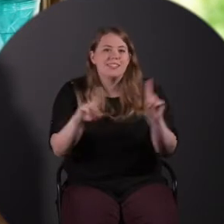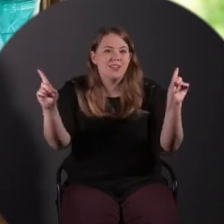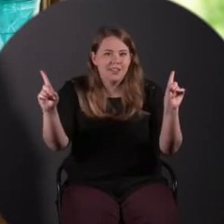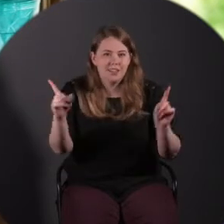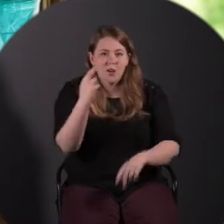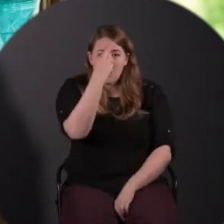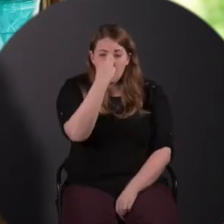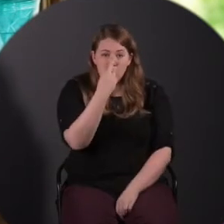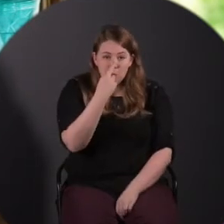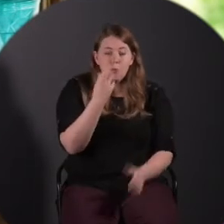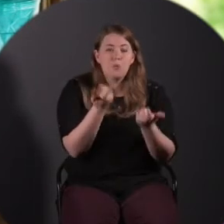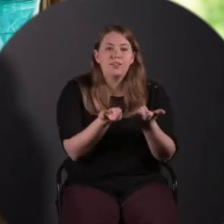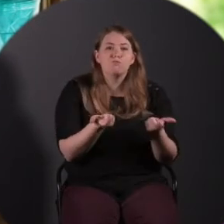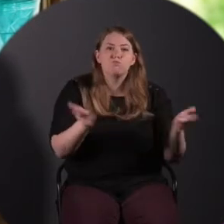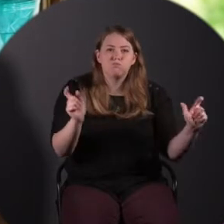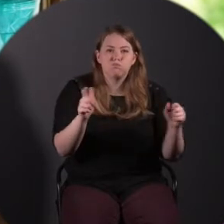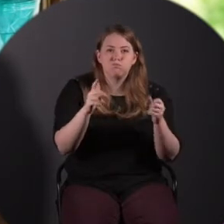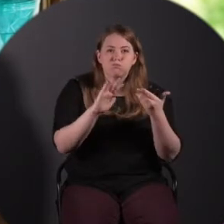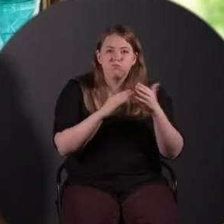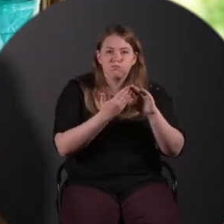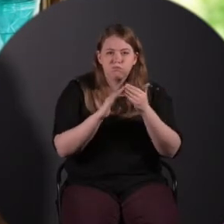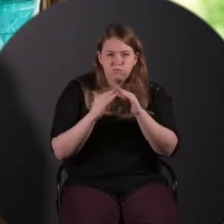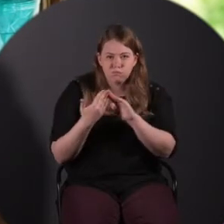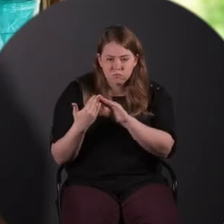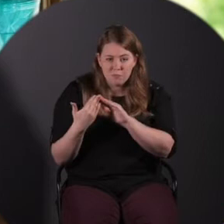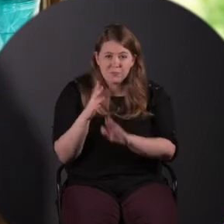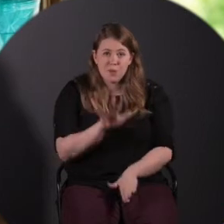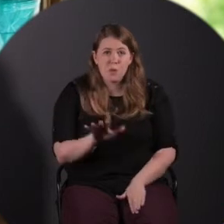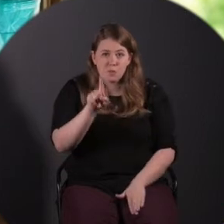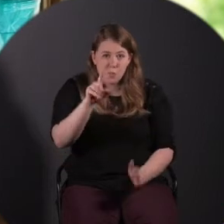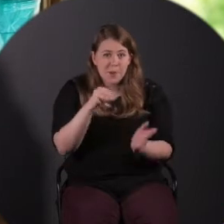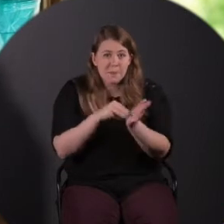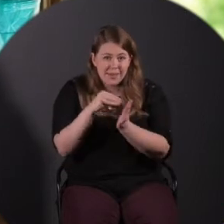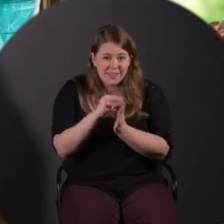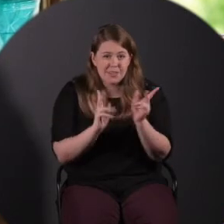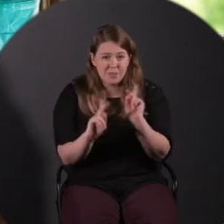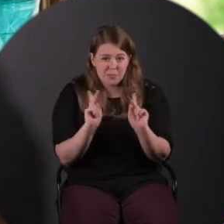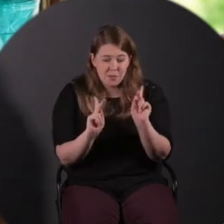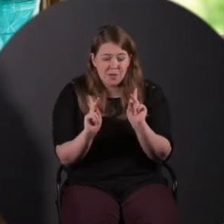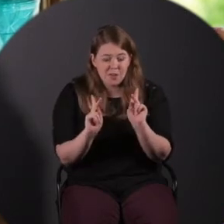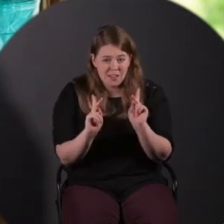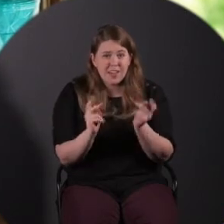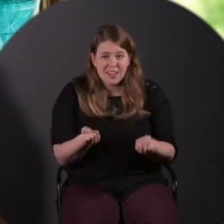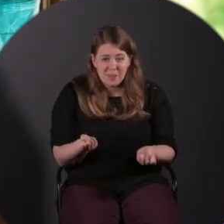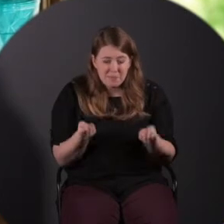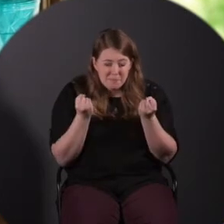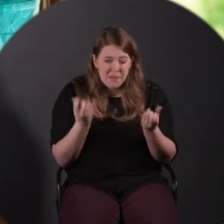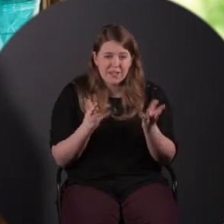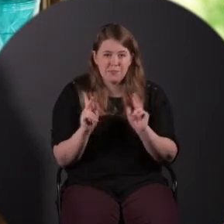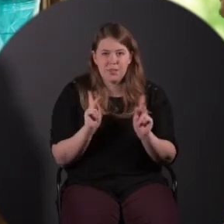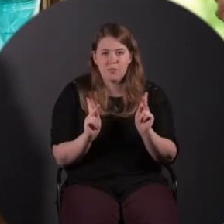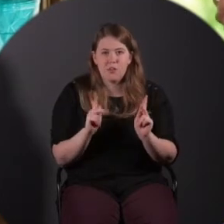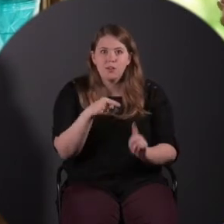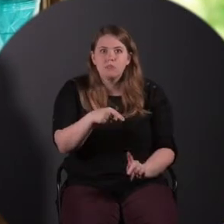Rome was a huge city. It was around 1 million people That's how many people lived there at this time. It was the